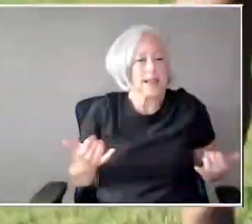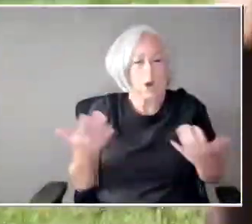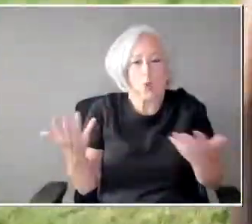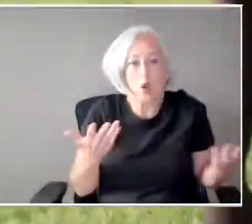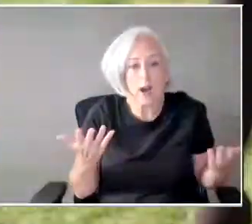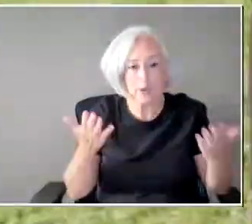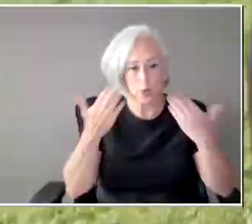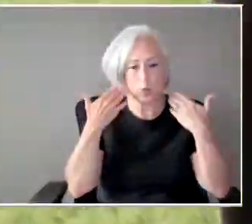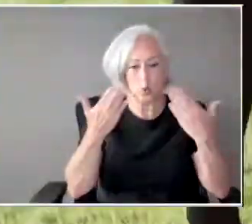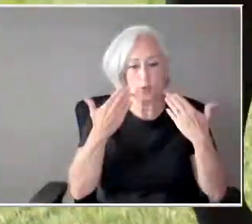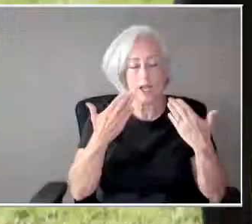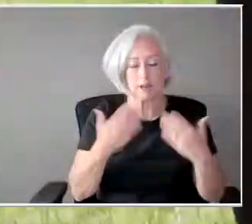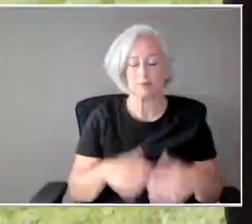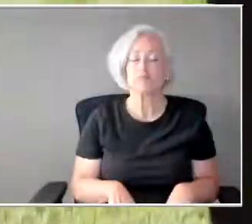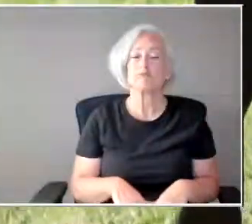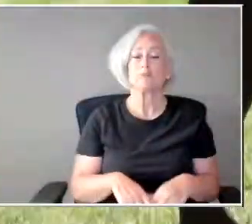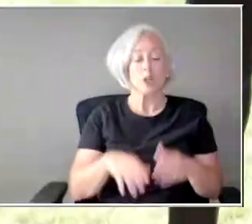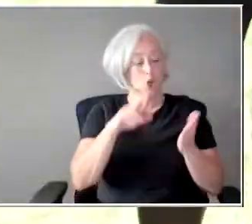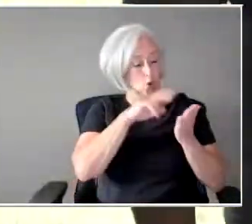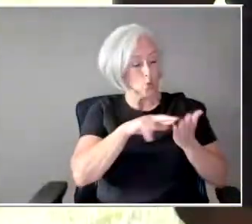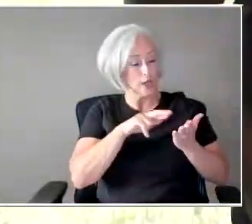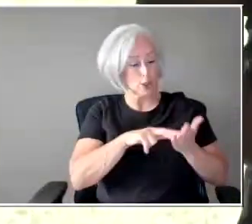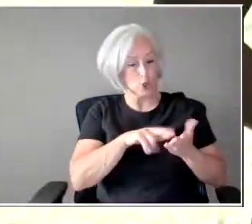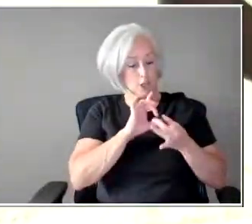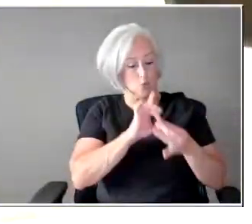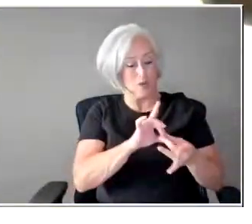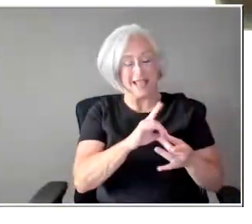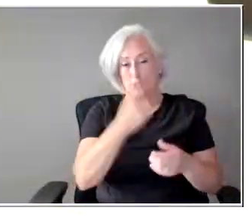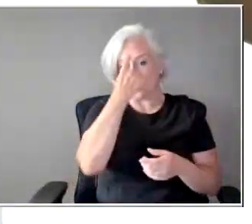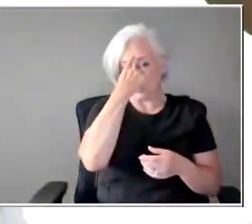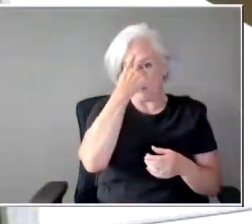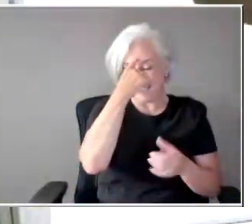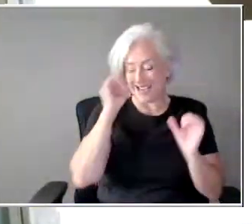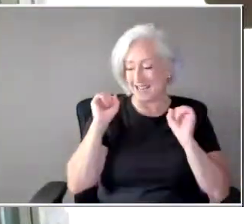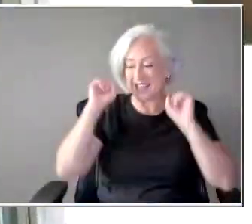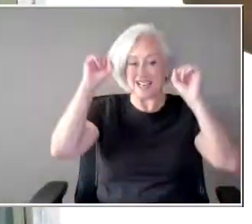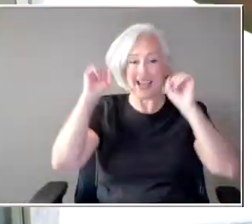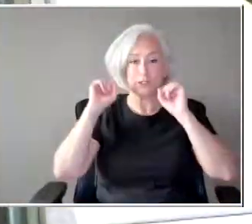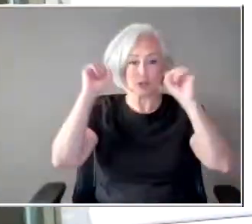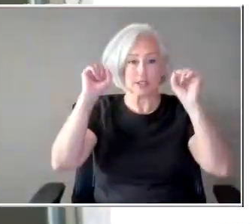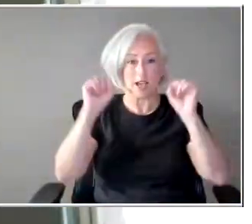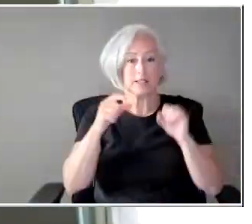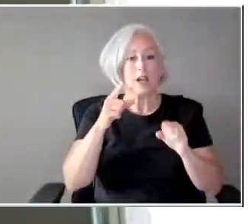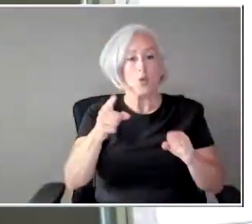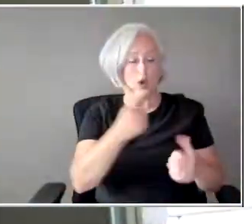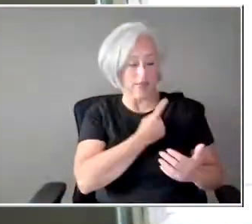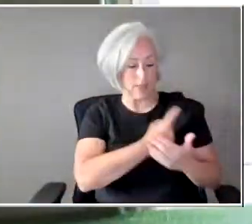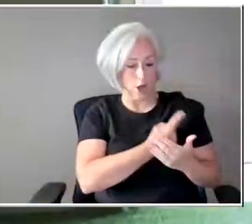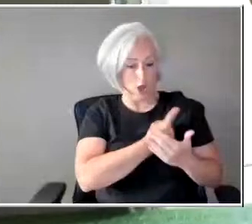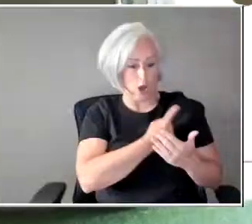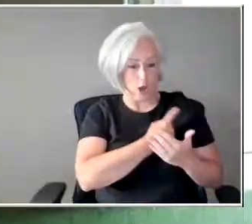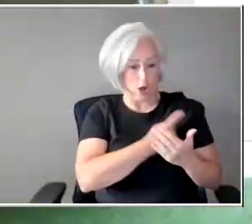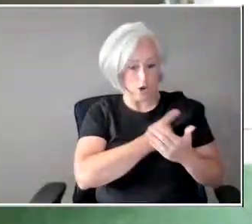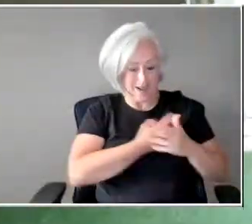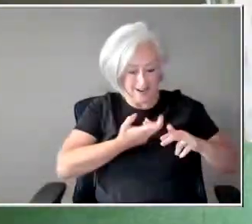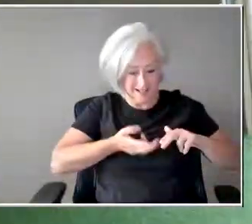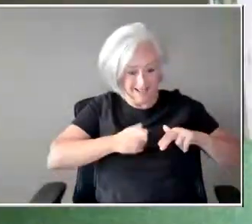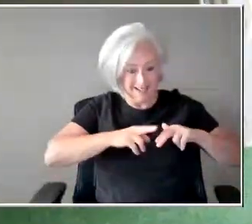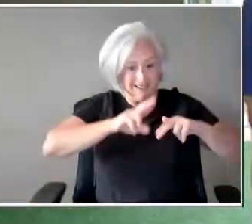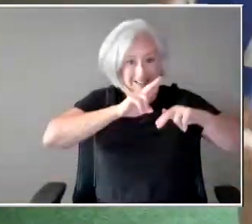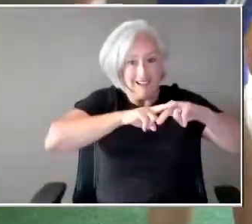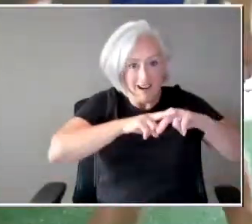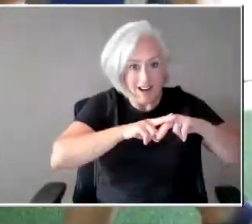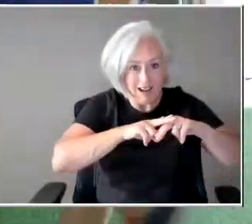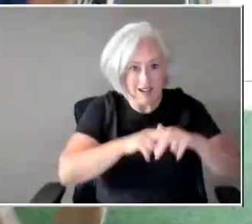the mind, when it comes to exercise. And what happens is once you start to raise your heart rate and you get your central nervous system really fired